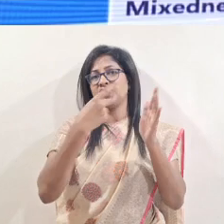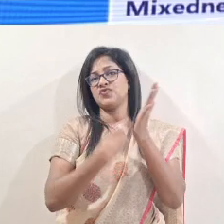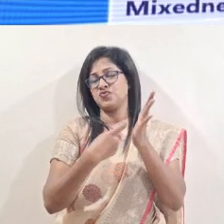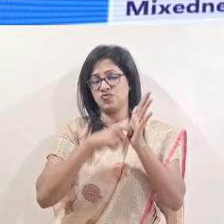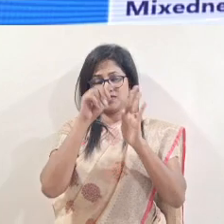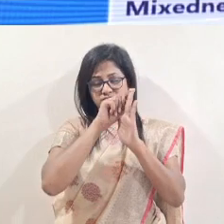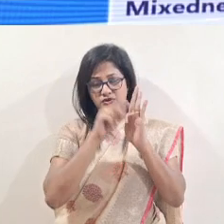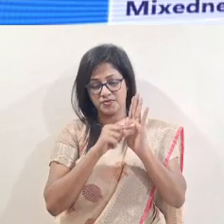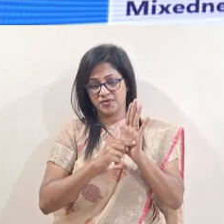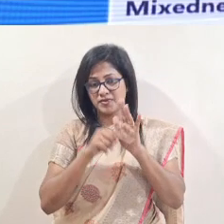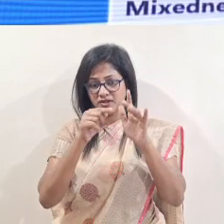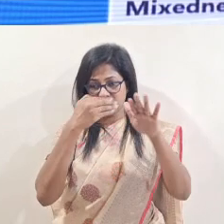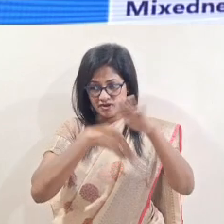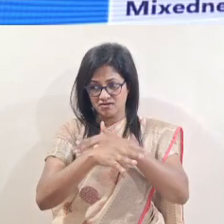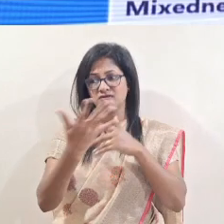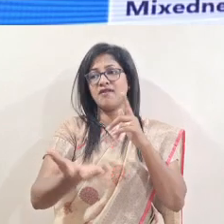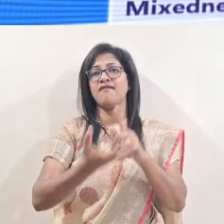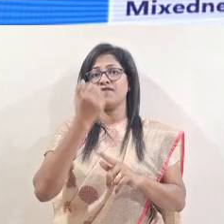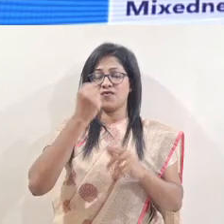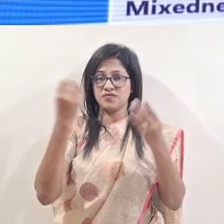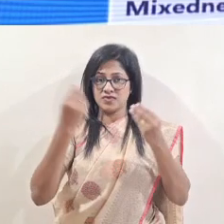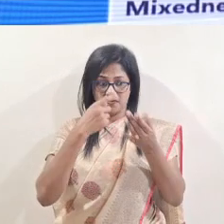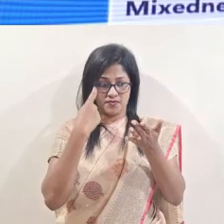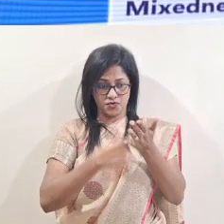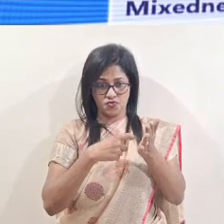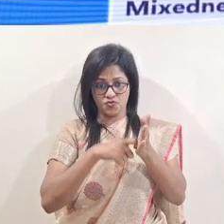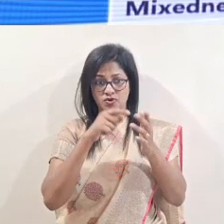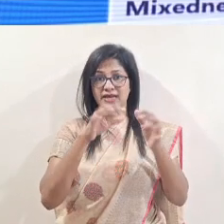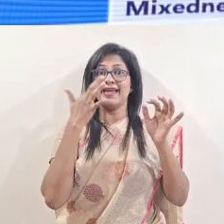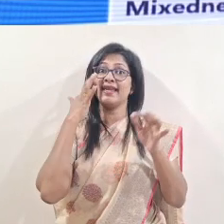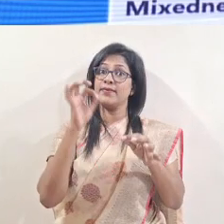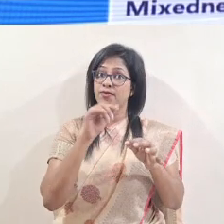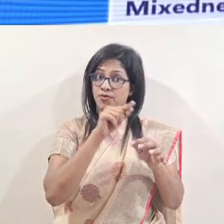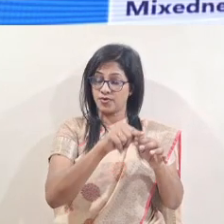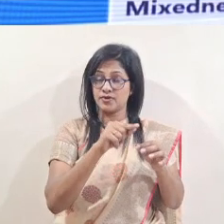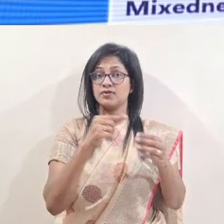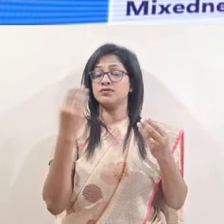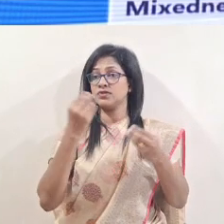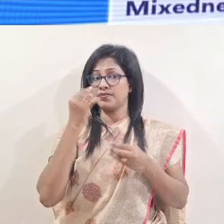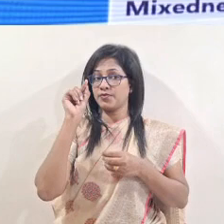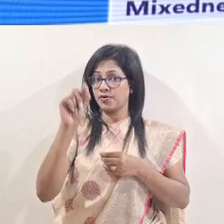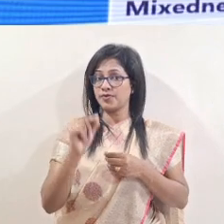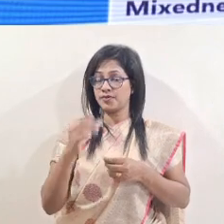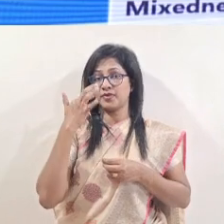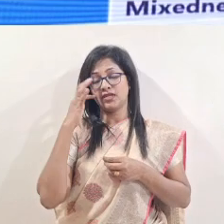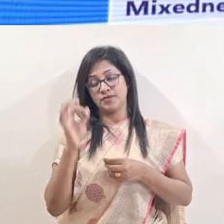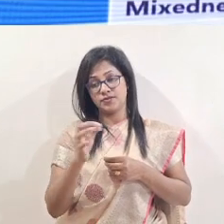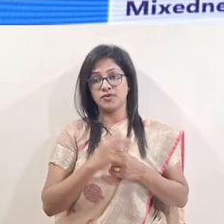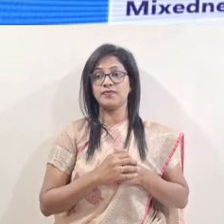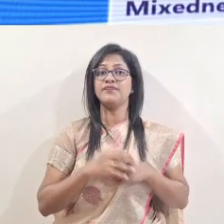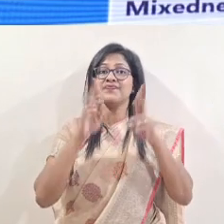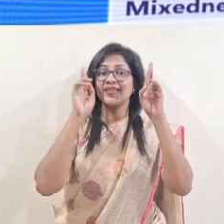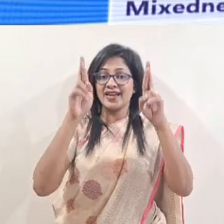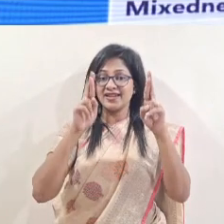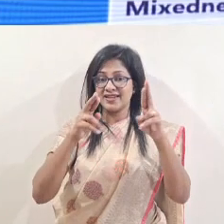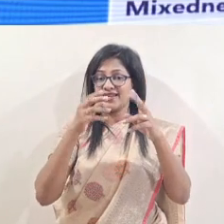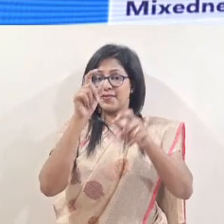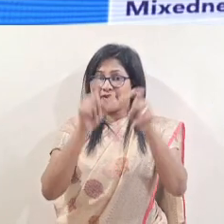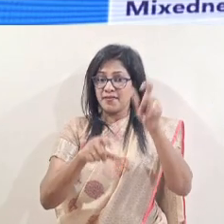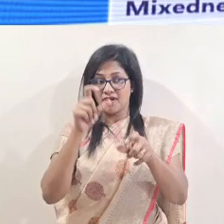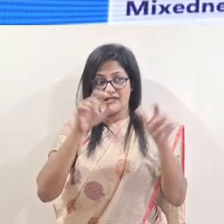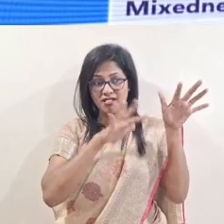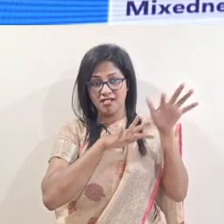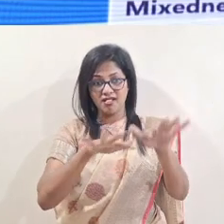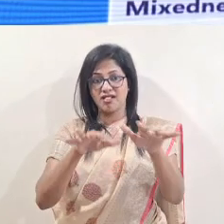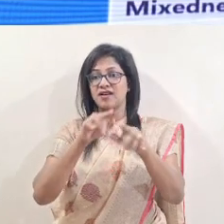have found certain parameters which have been significant to actually predict the number of customers which will be visiting